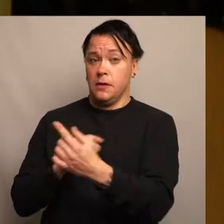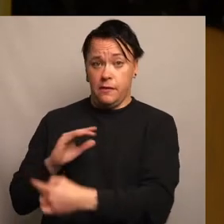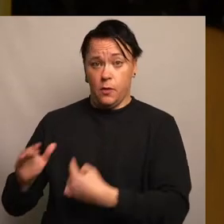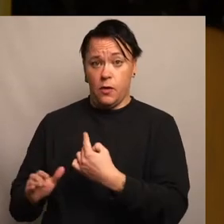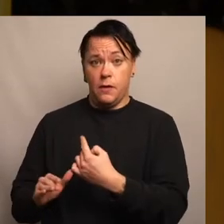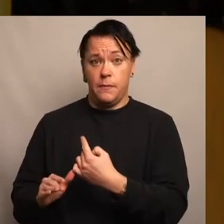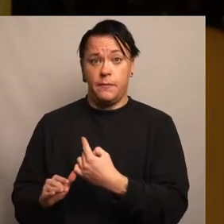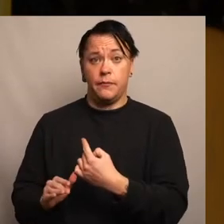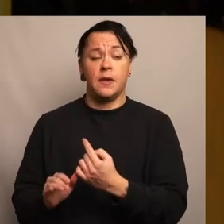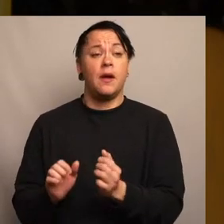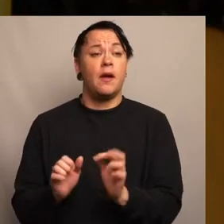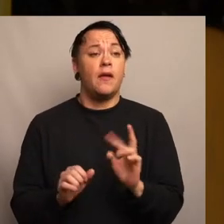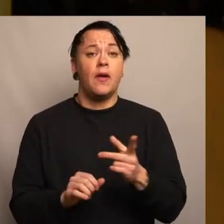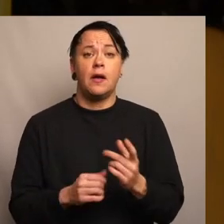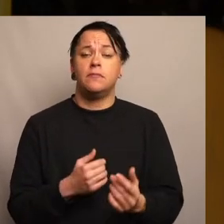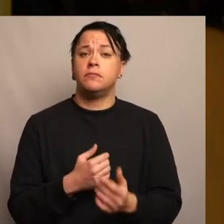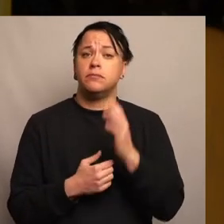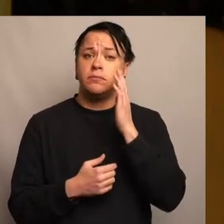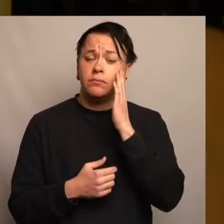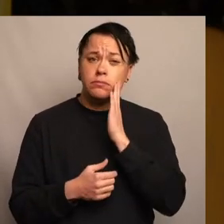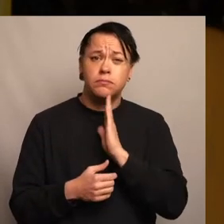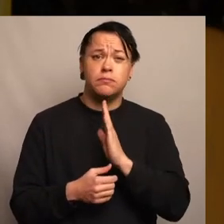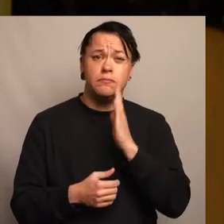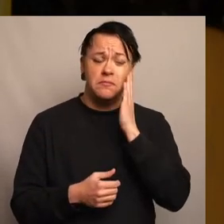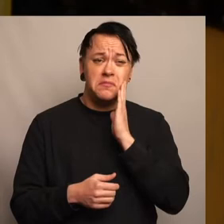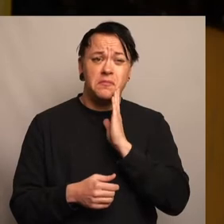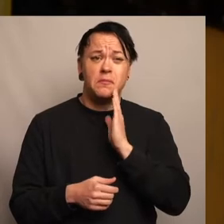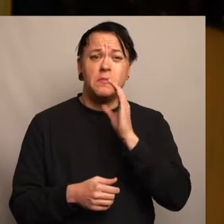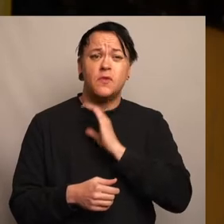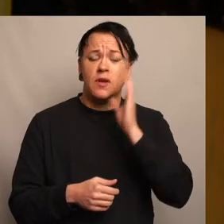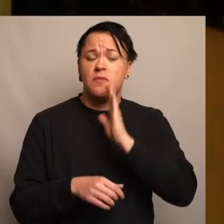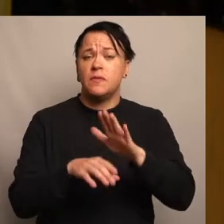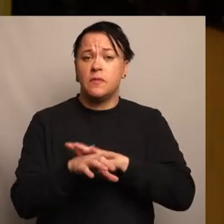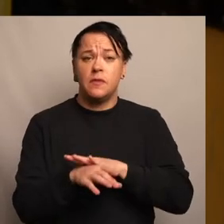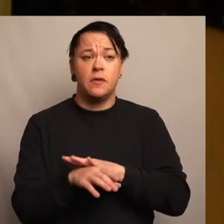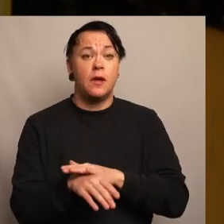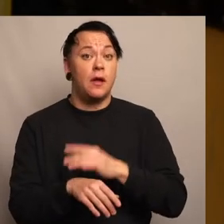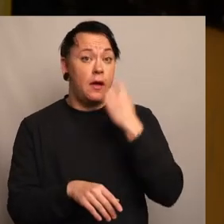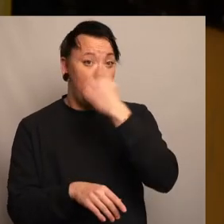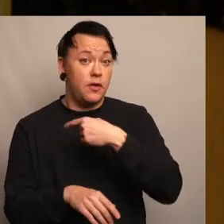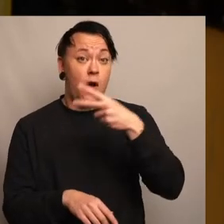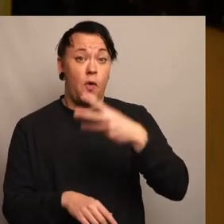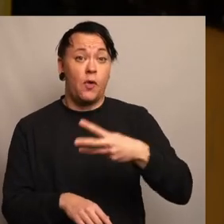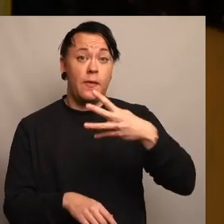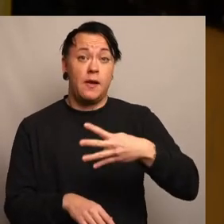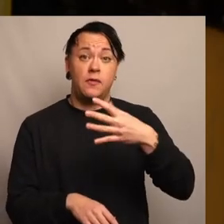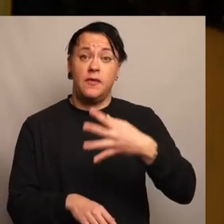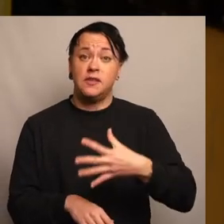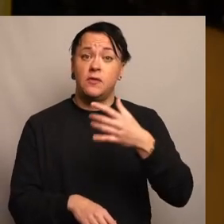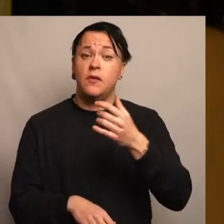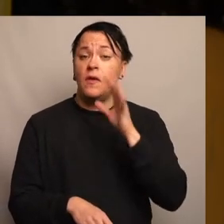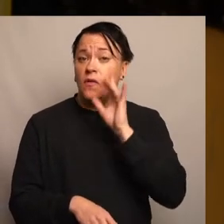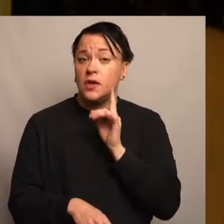40, they still stop you to access. They use this law, we know it, because they know very well, asylum seeker, they don't have ID